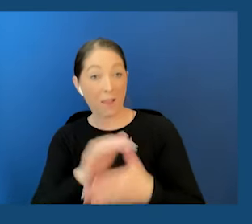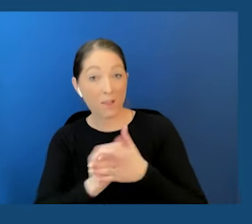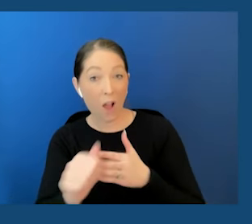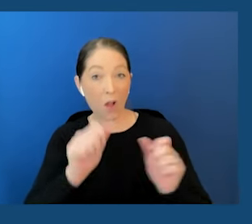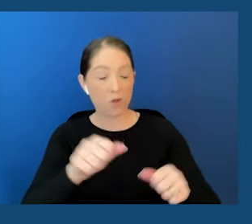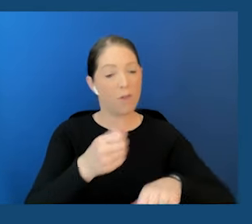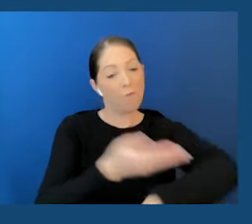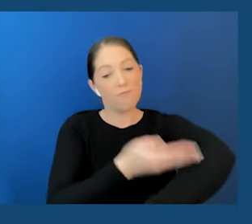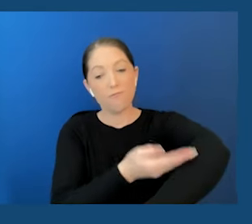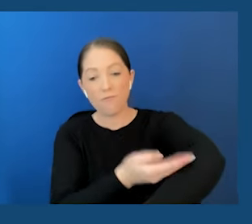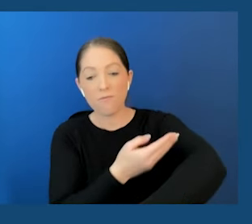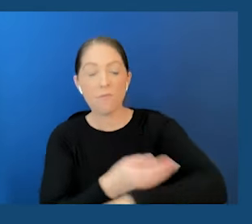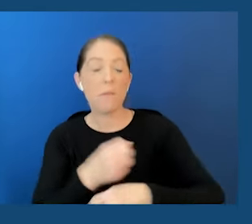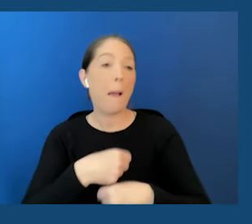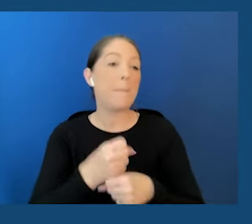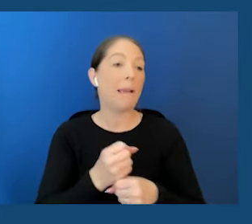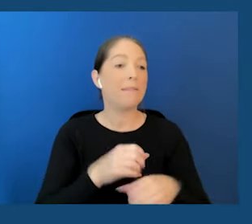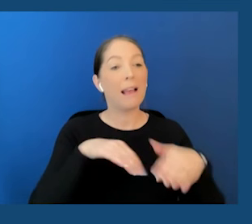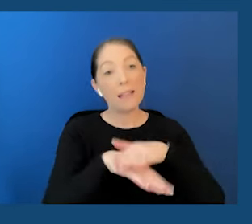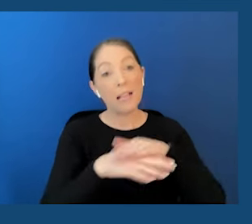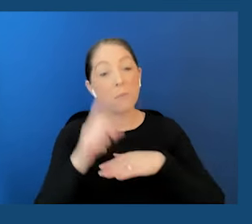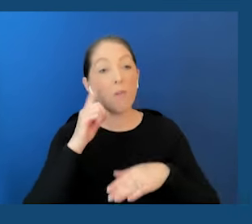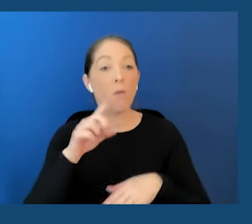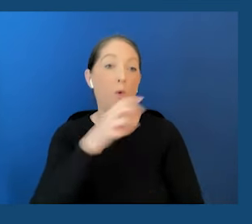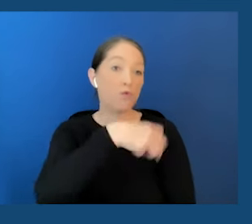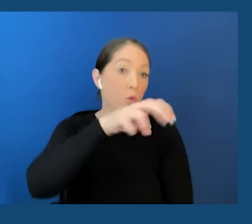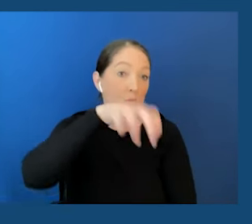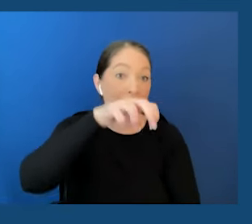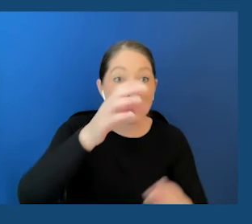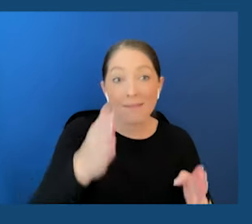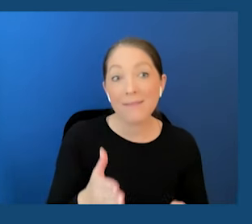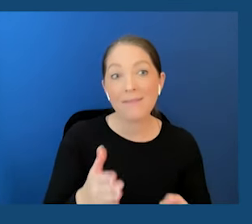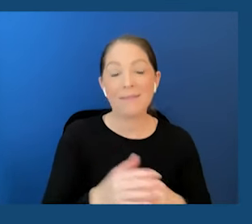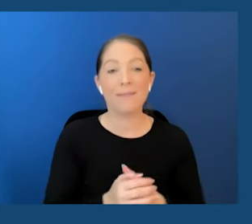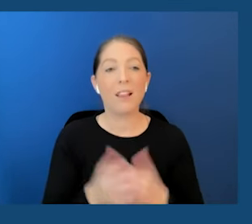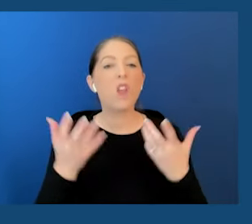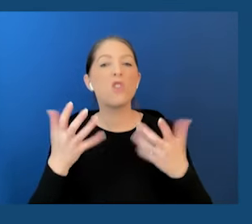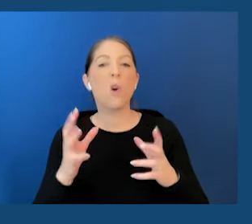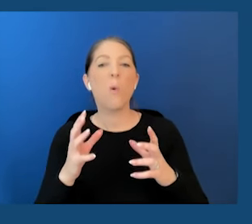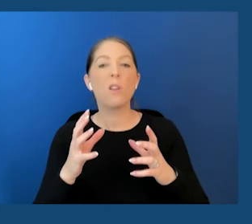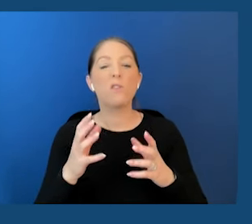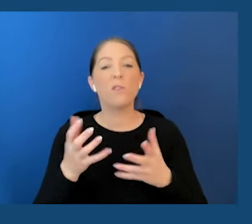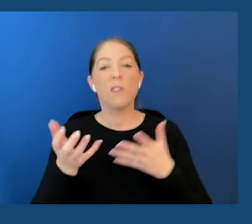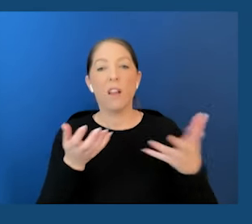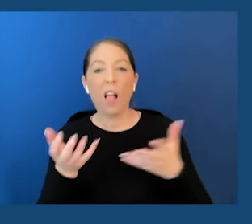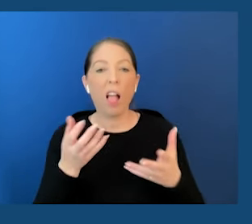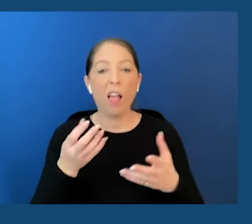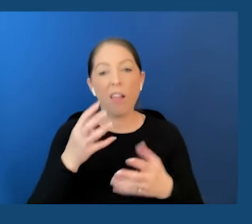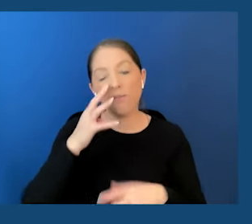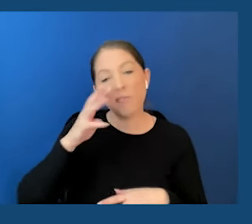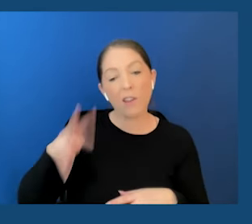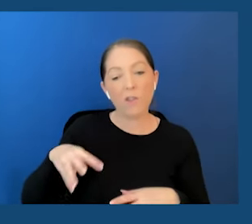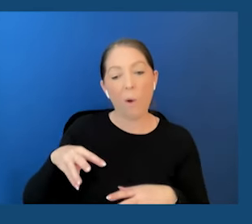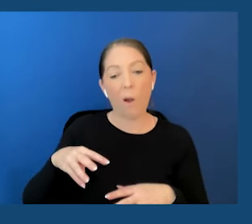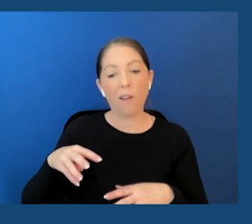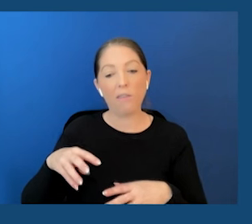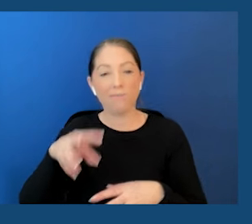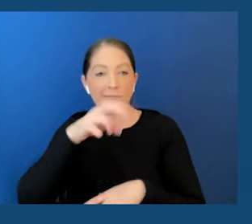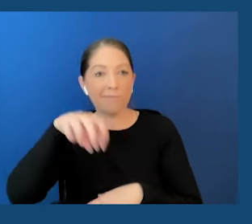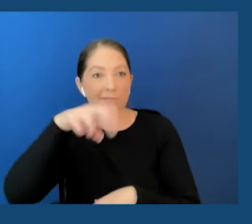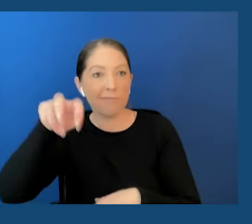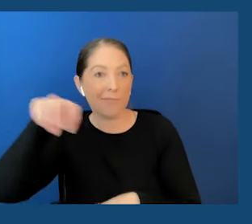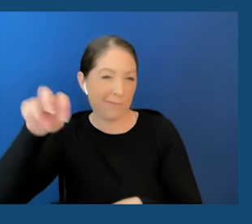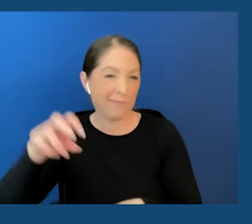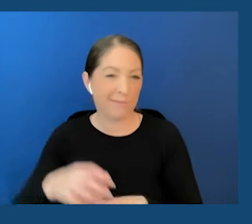to pedestrians and tourists without compromising that attraction that the locals all love so much. So I want to,